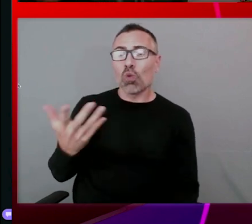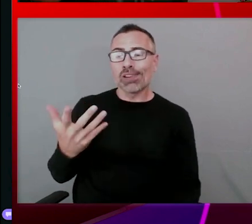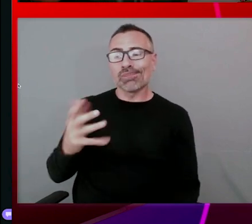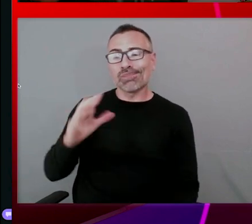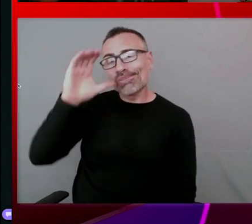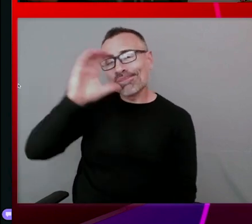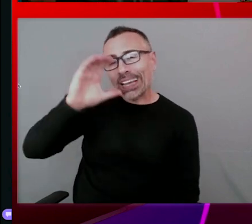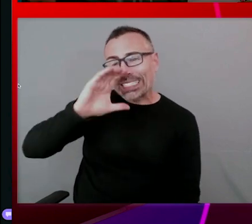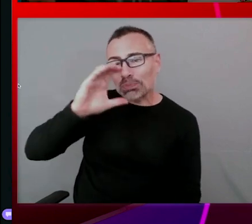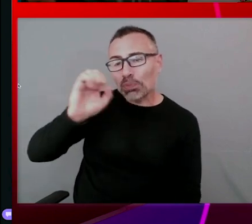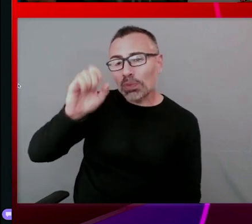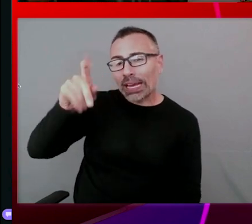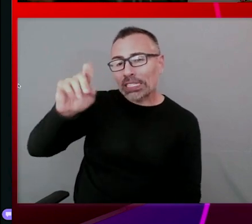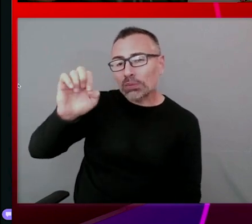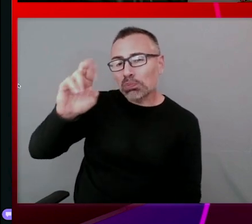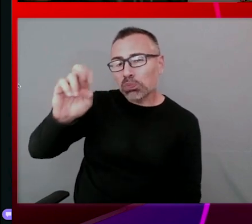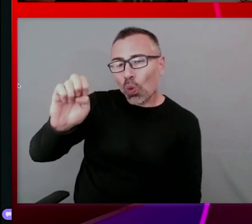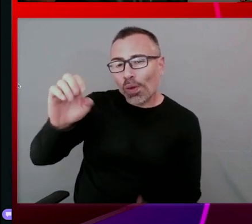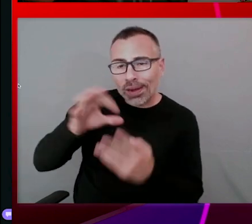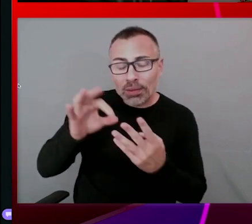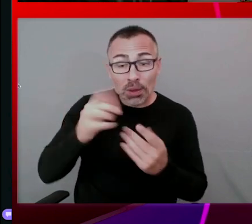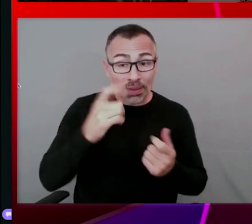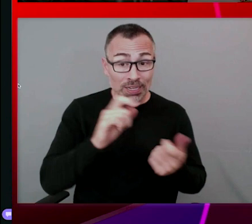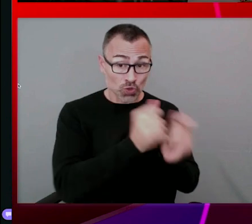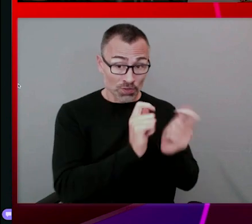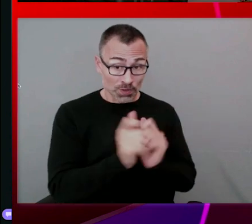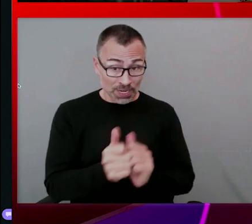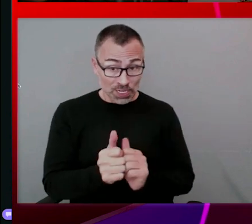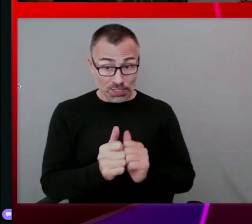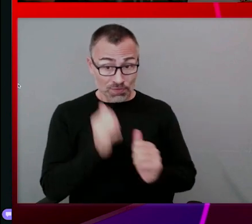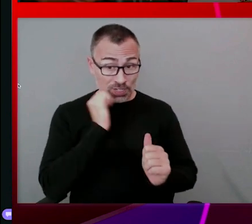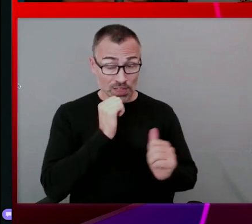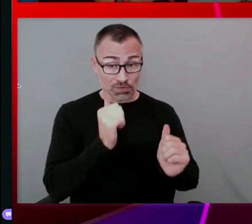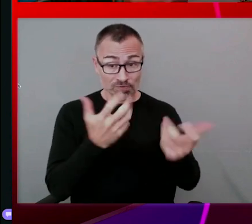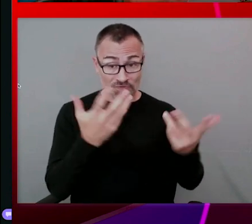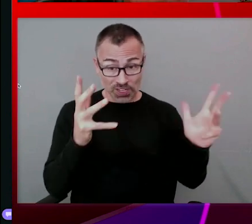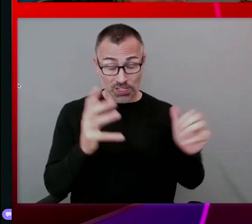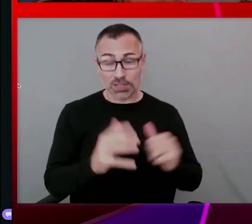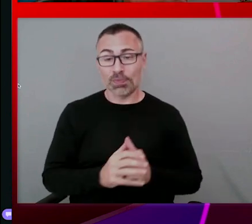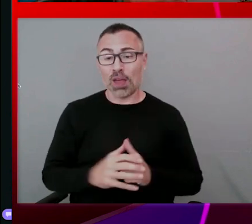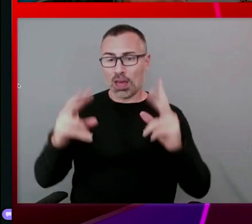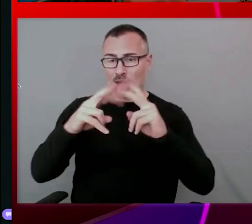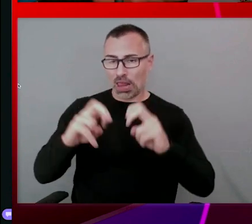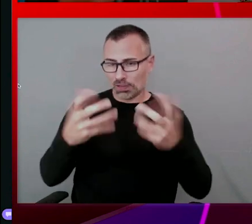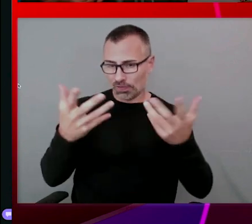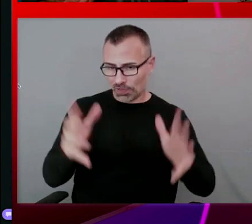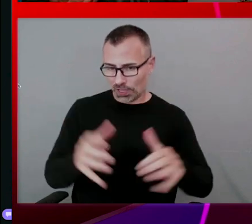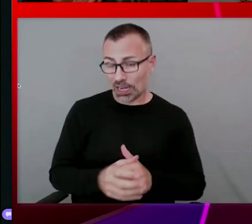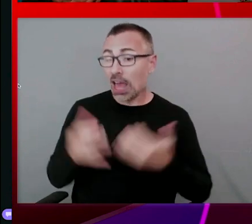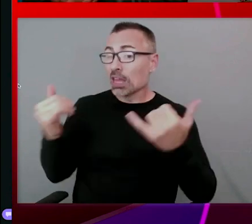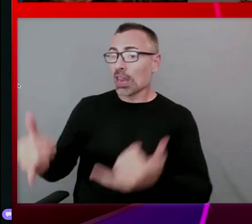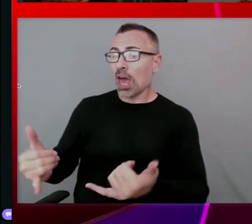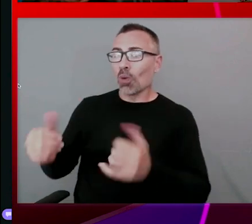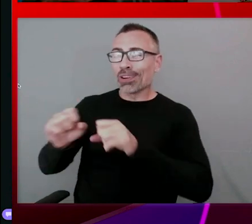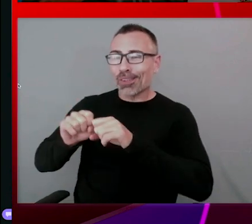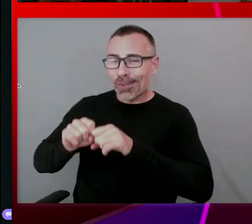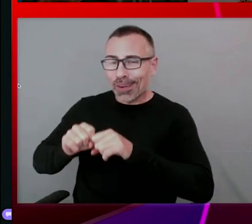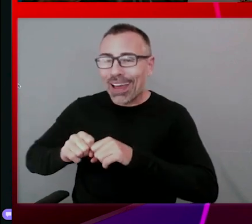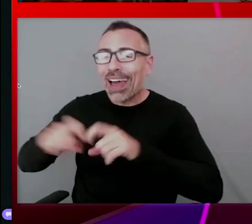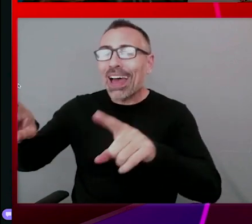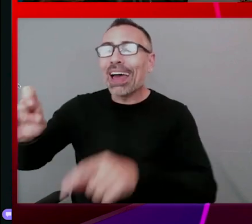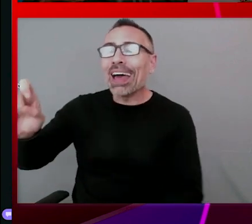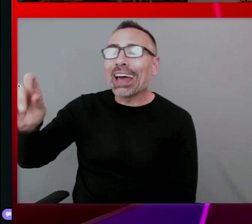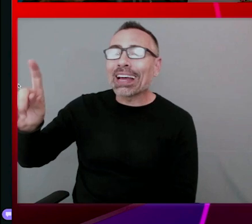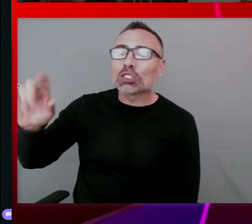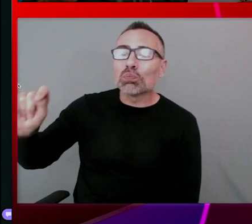I've completed my data transformations, I've completed my analysis, I need to go now export this data, right? So either I